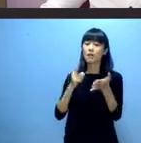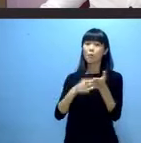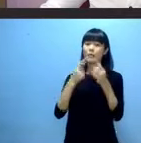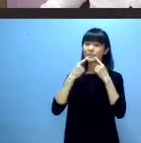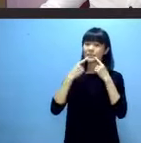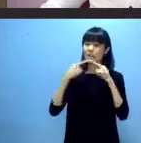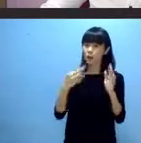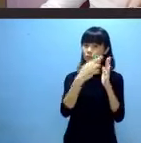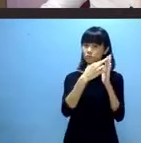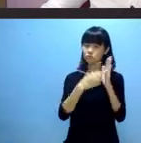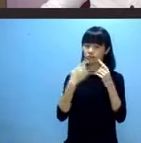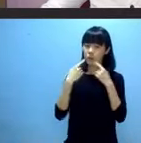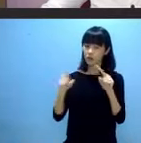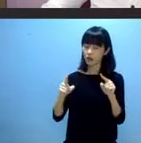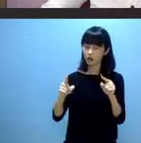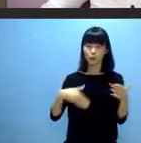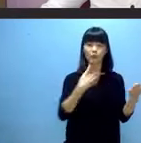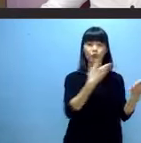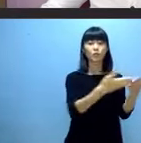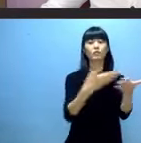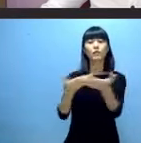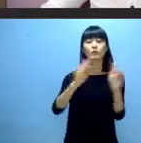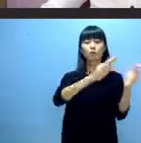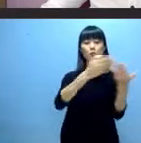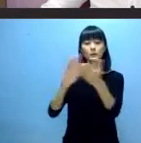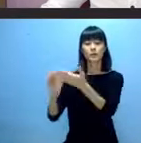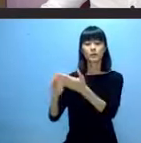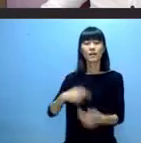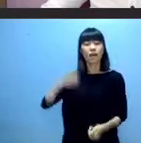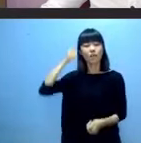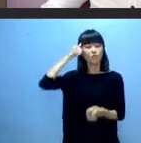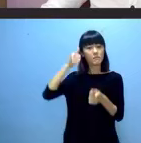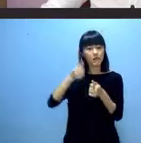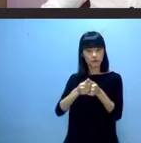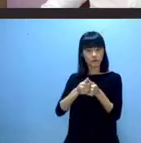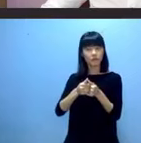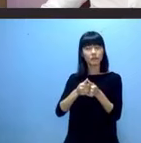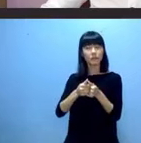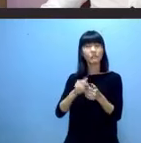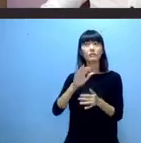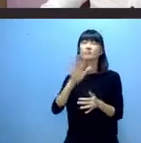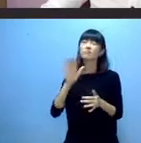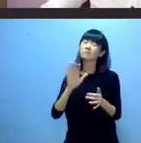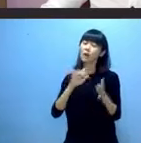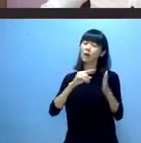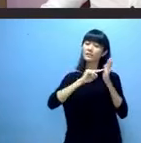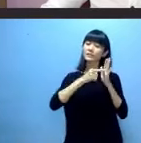out. So I remember that was the 3rd of April, if I'm not wrong.